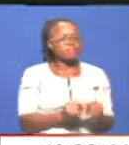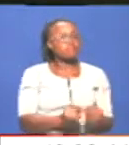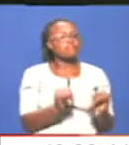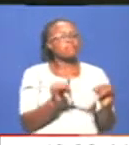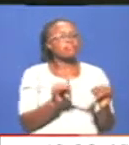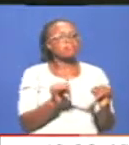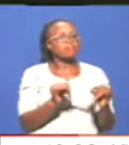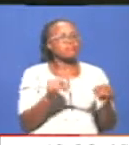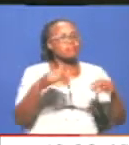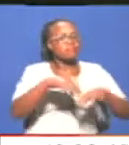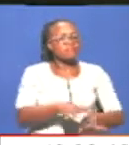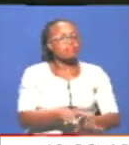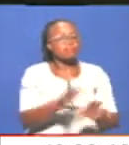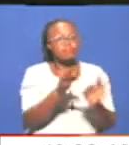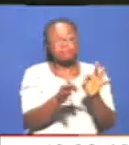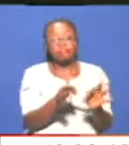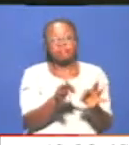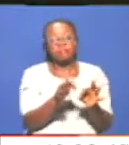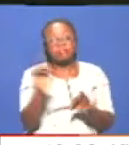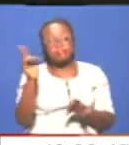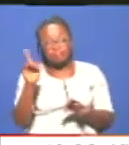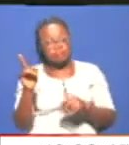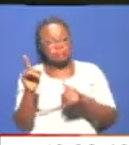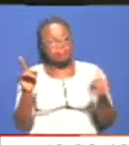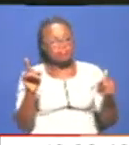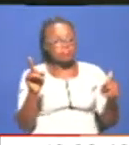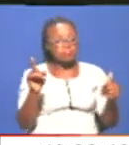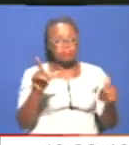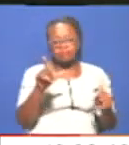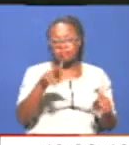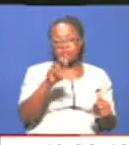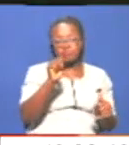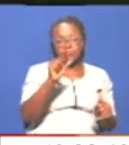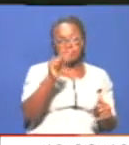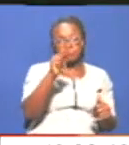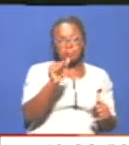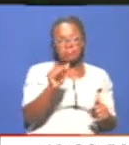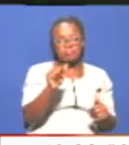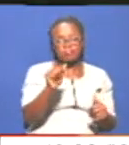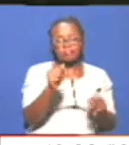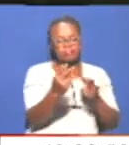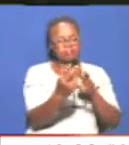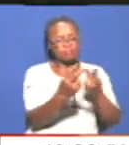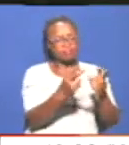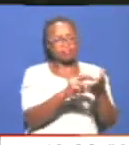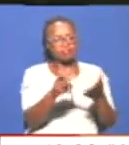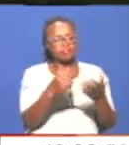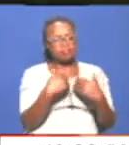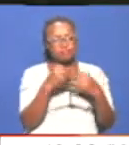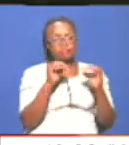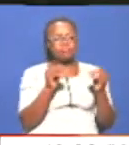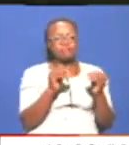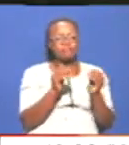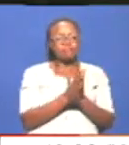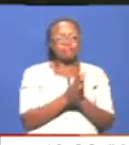that if someone is in Nairobi and another one is in Lusaka, they don't have that little advantage of a server